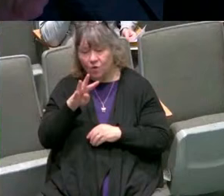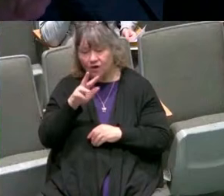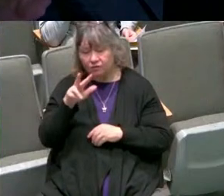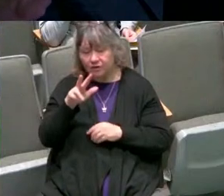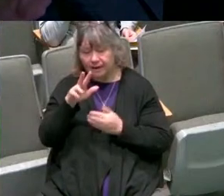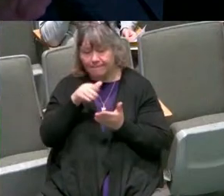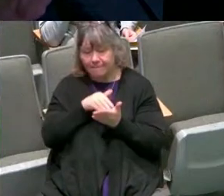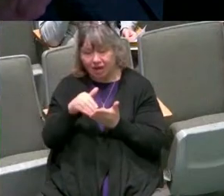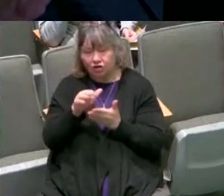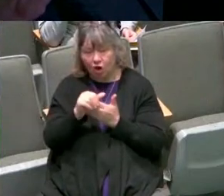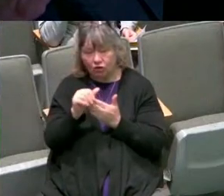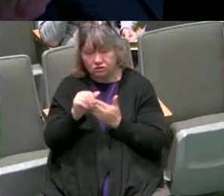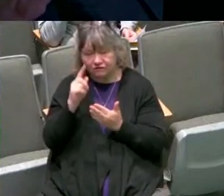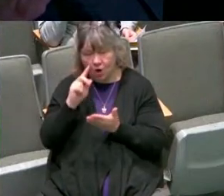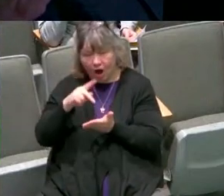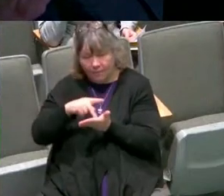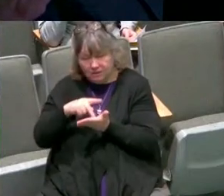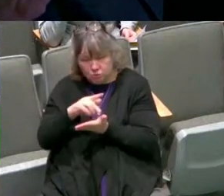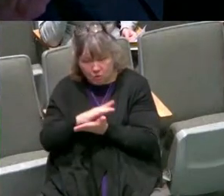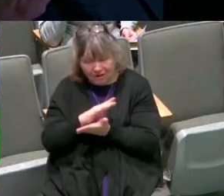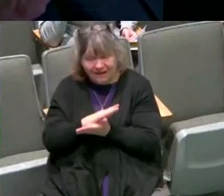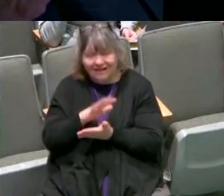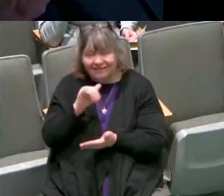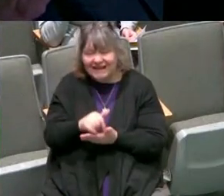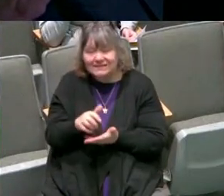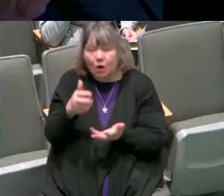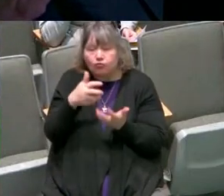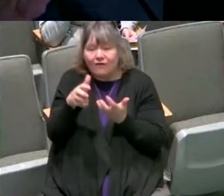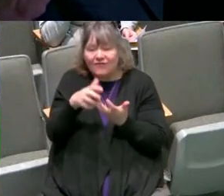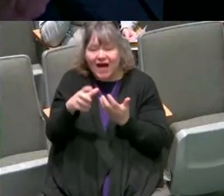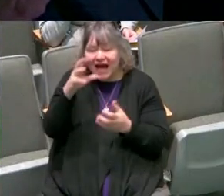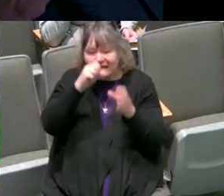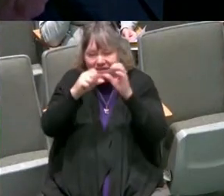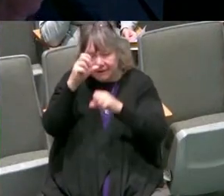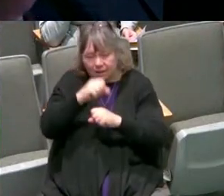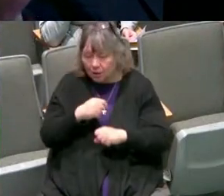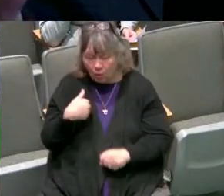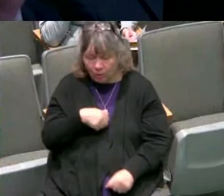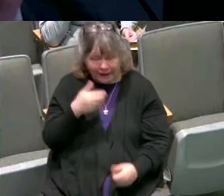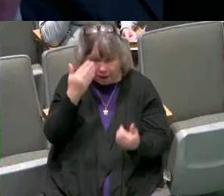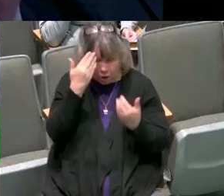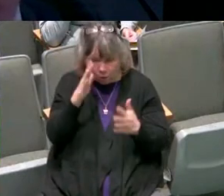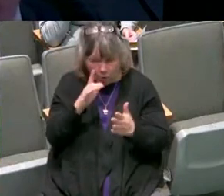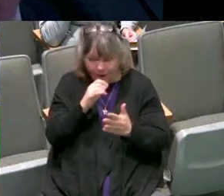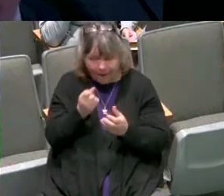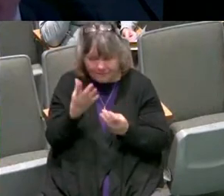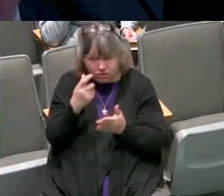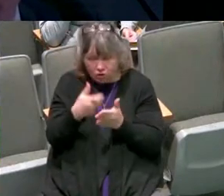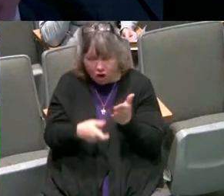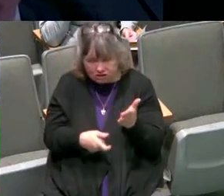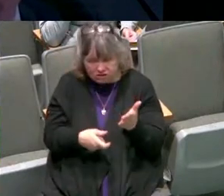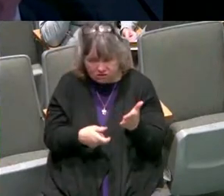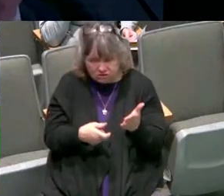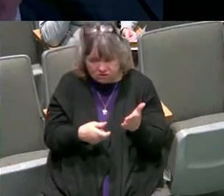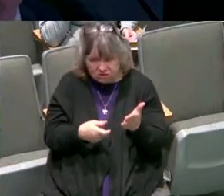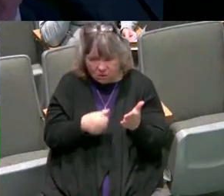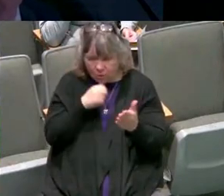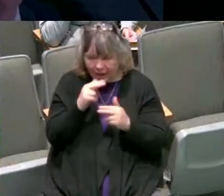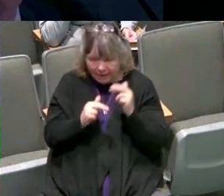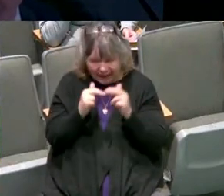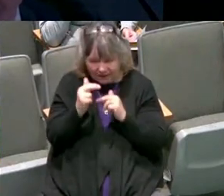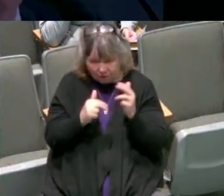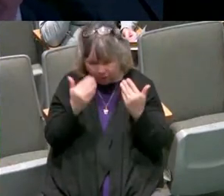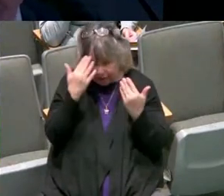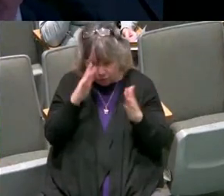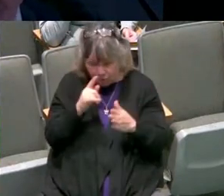price tag on the Hopkins school that's an estimate we don't really know that that's how much that building is going to cost and we